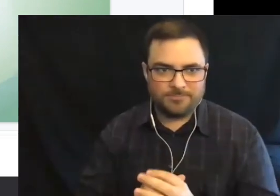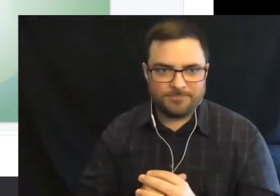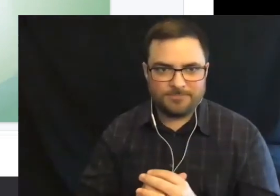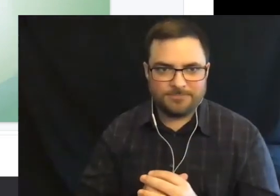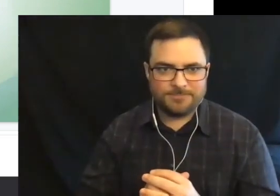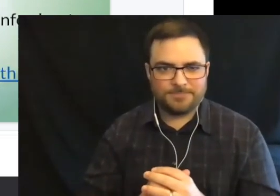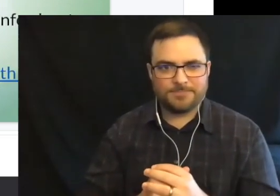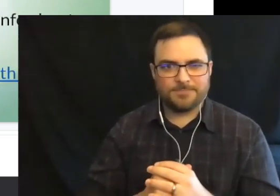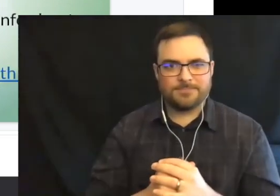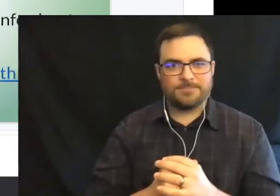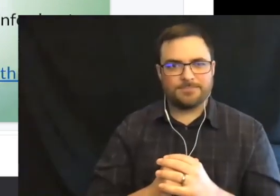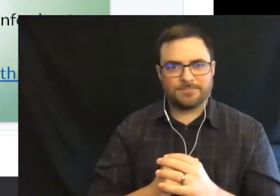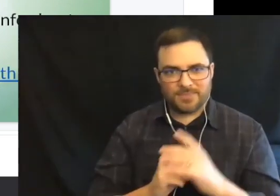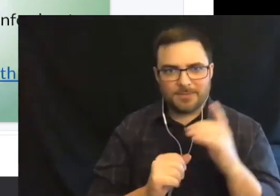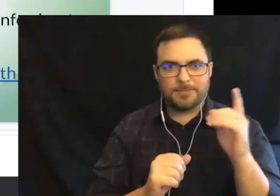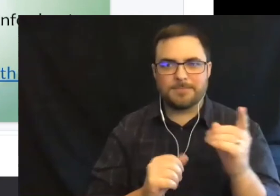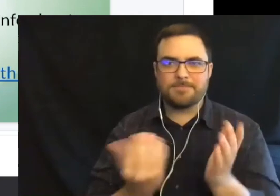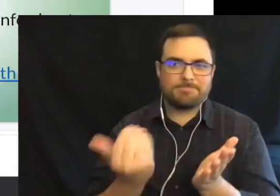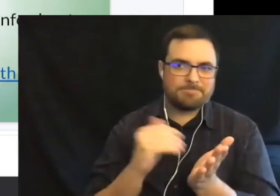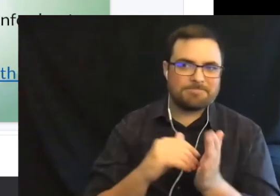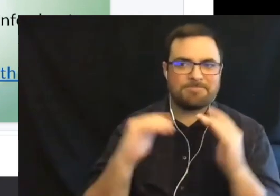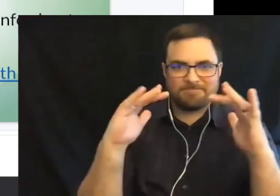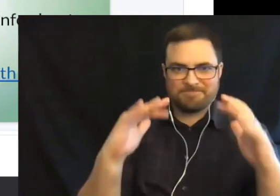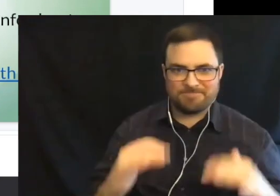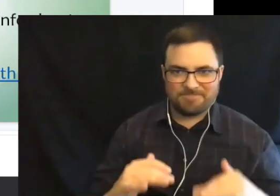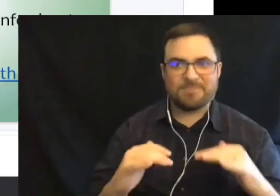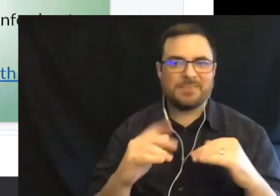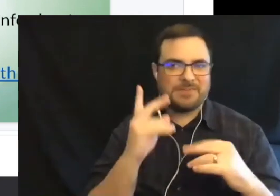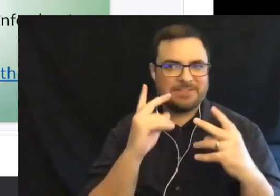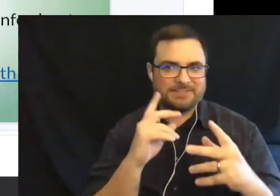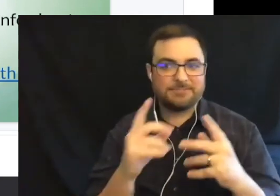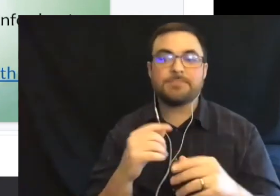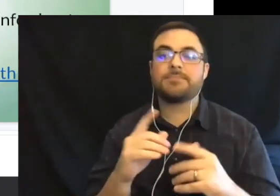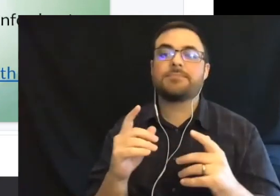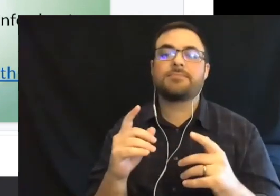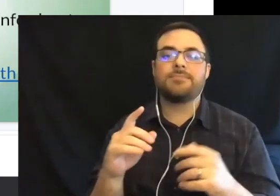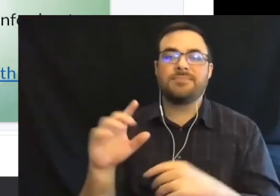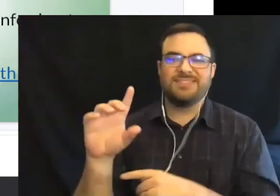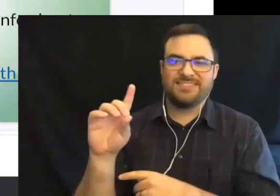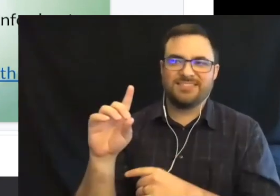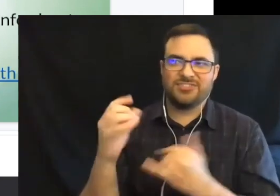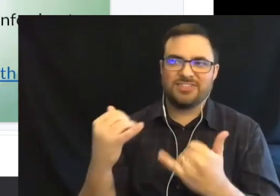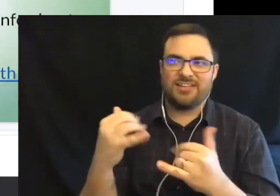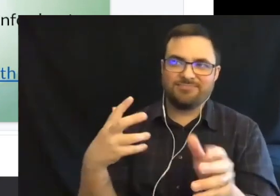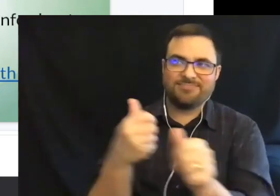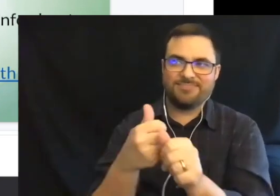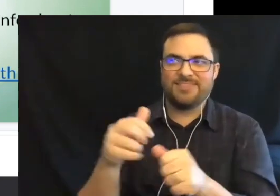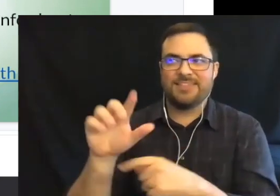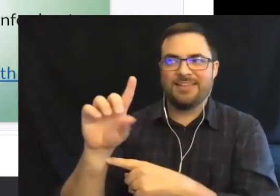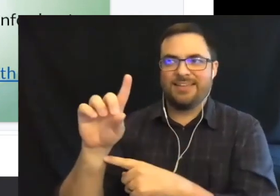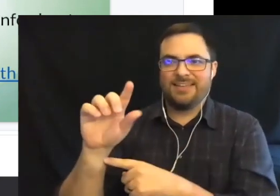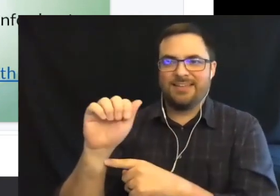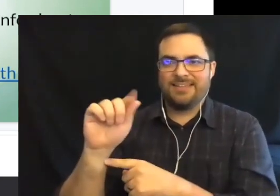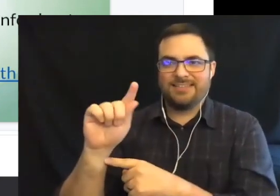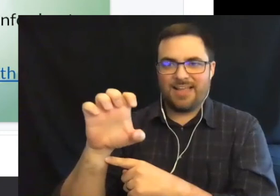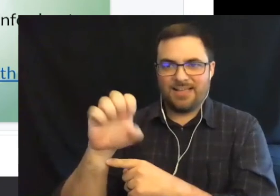Just giving you a few dates. So Heidi and I have a few favorites that we're